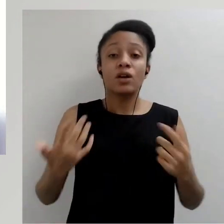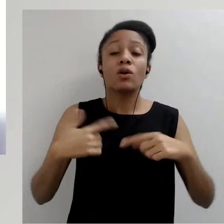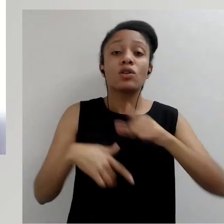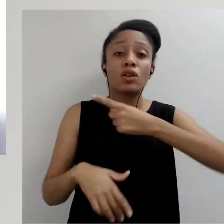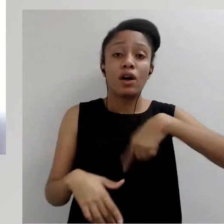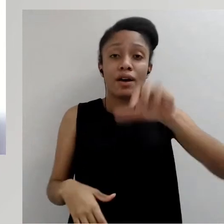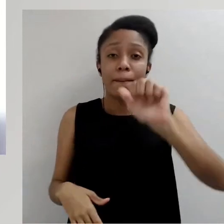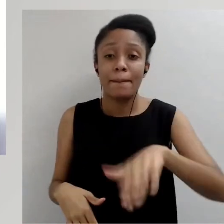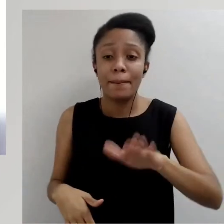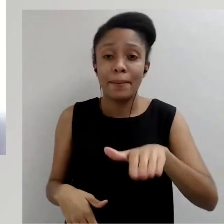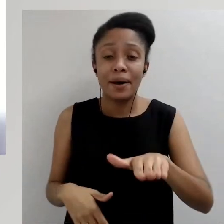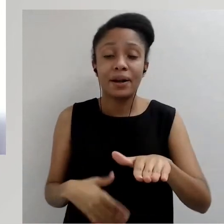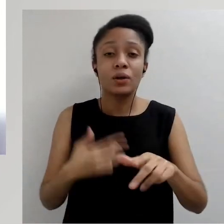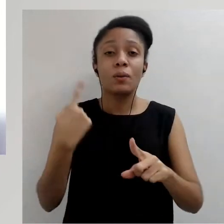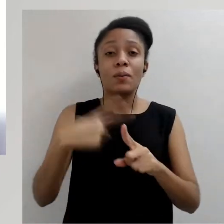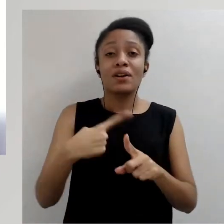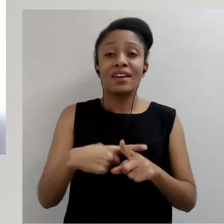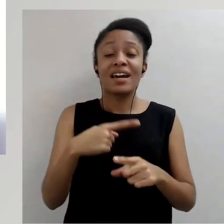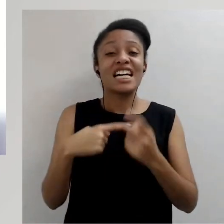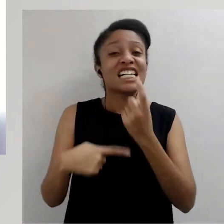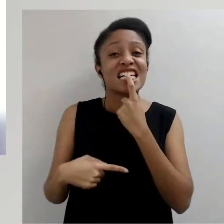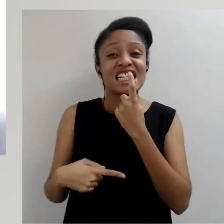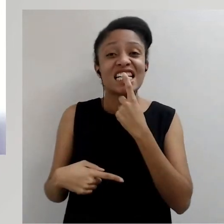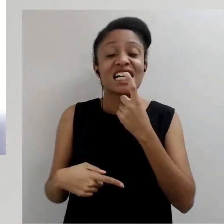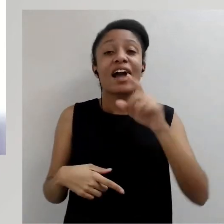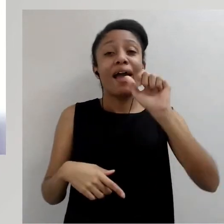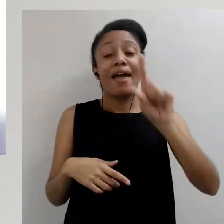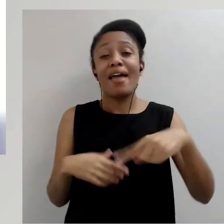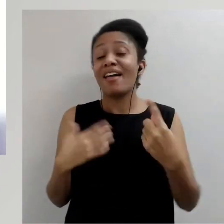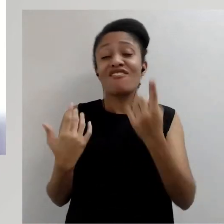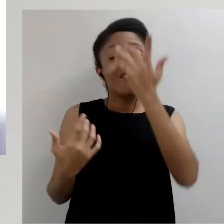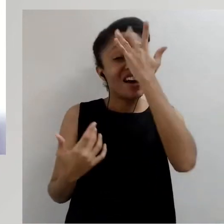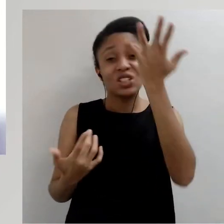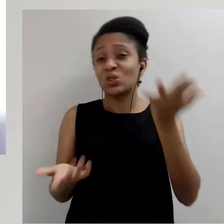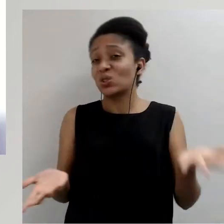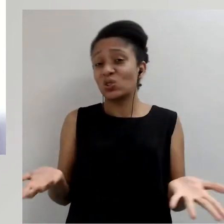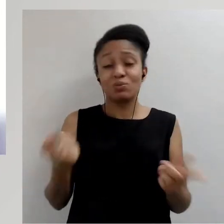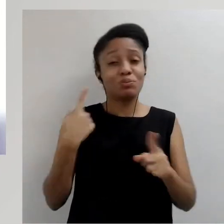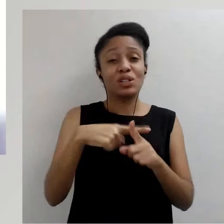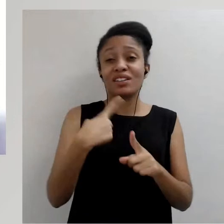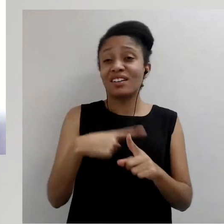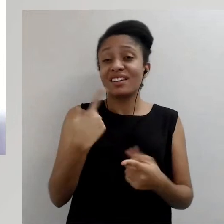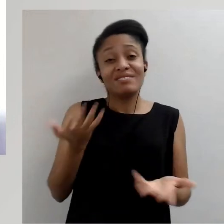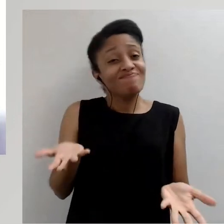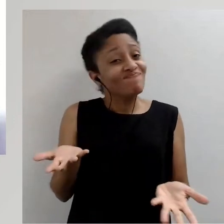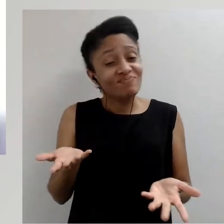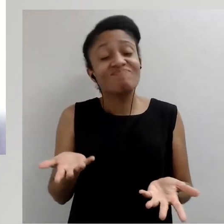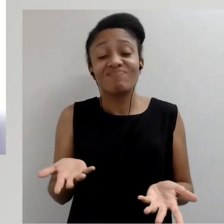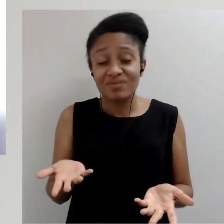it's practical, so we cannot deny that.